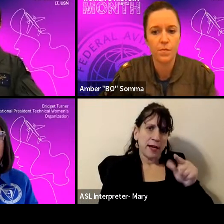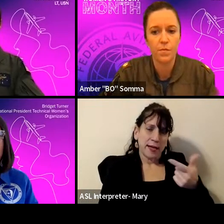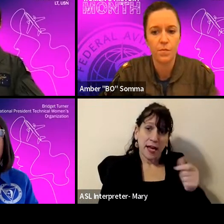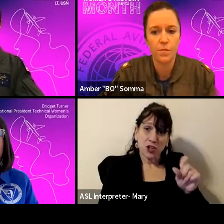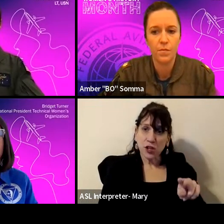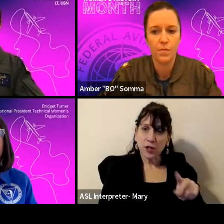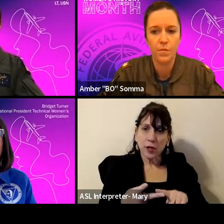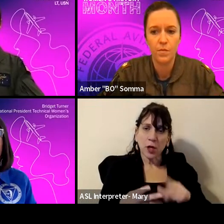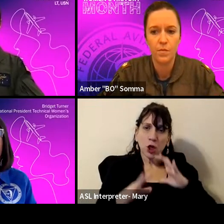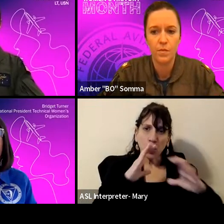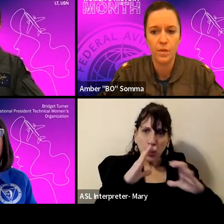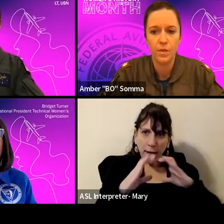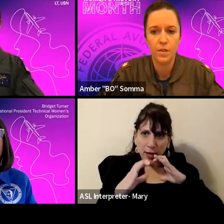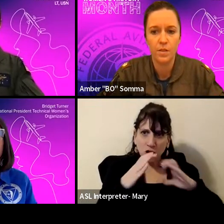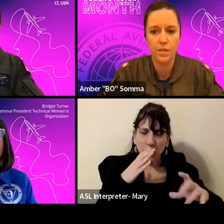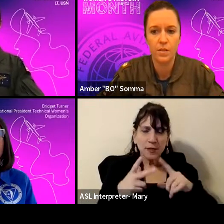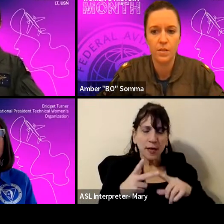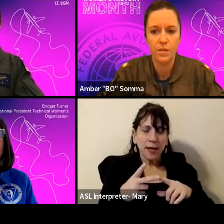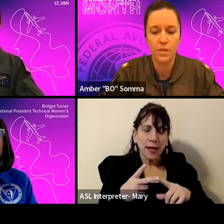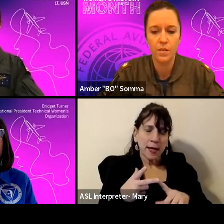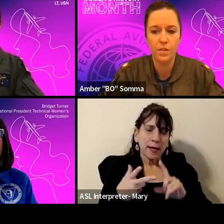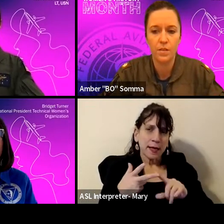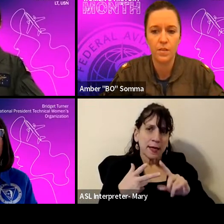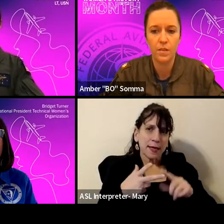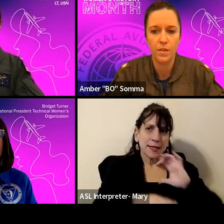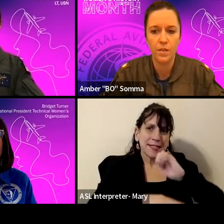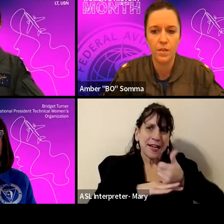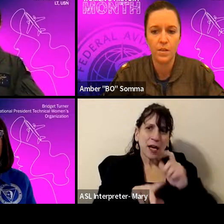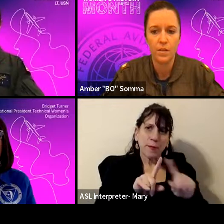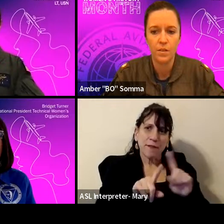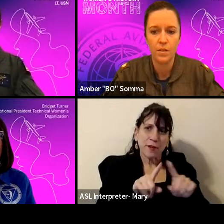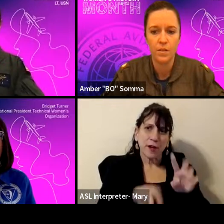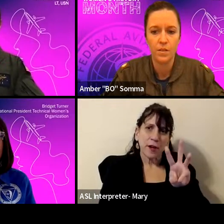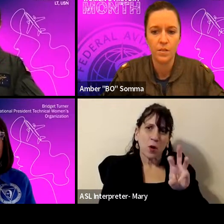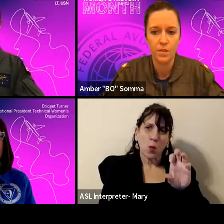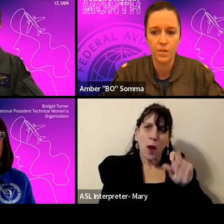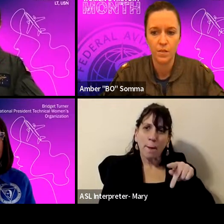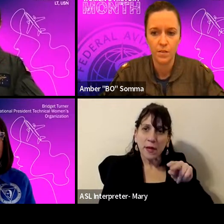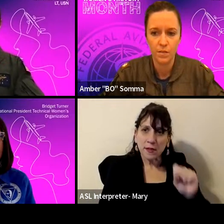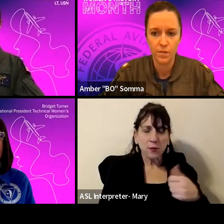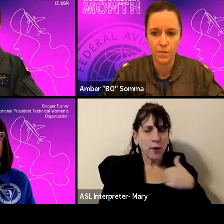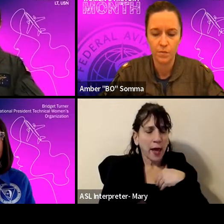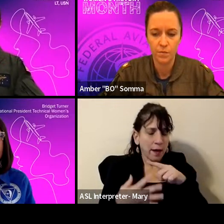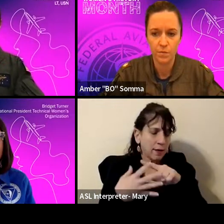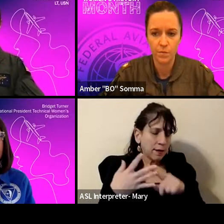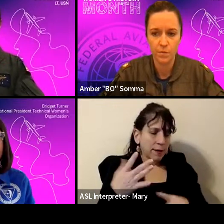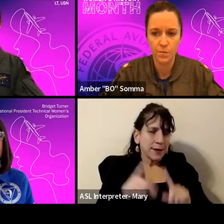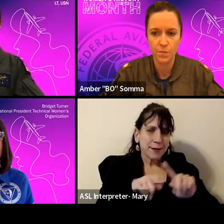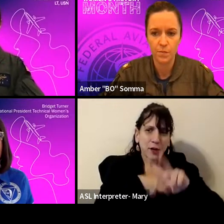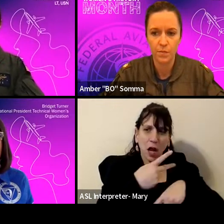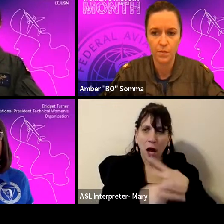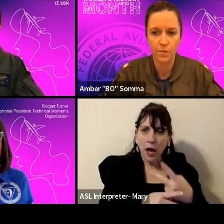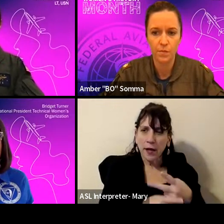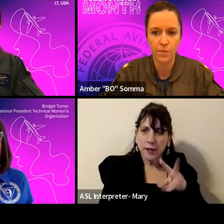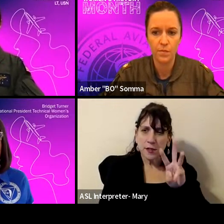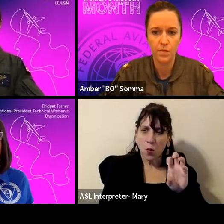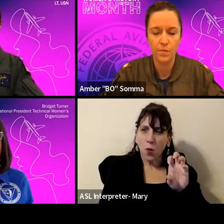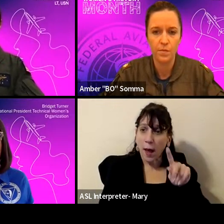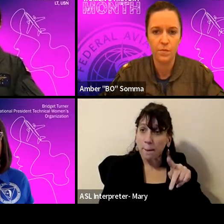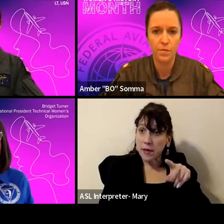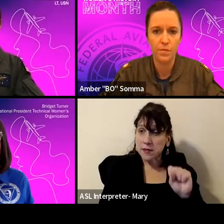and then the biggest thing is setting up the different weapons. We have a lot of different types of weapons, and they all have